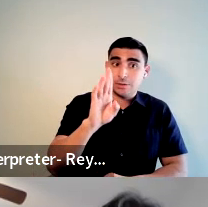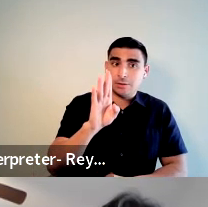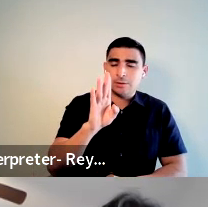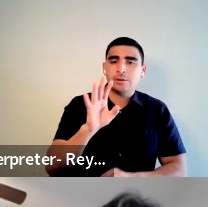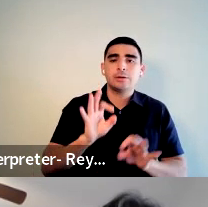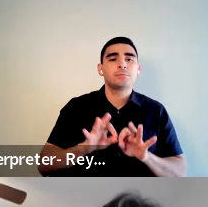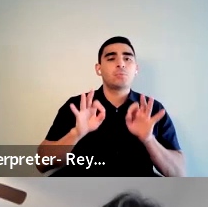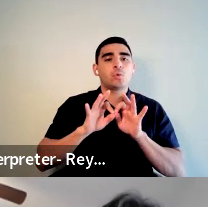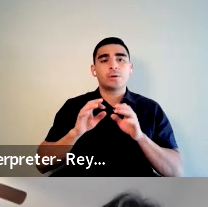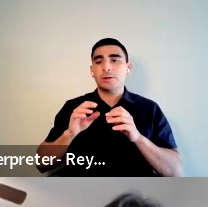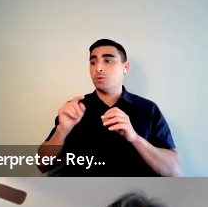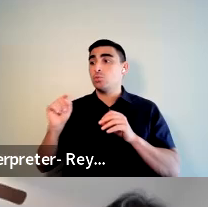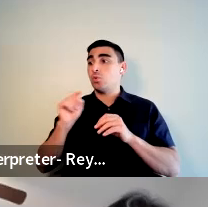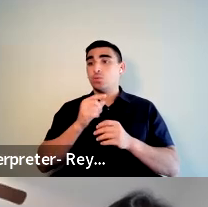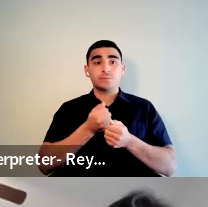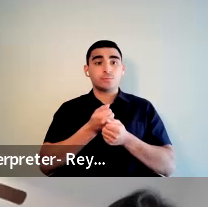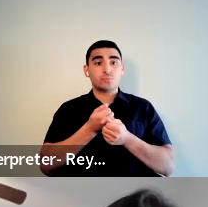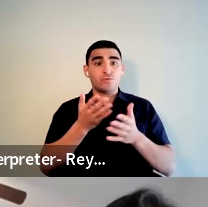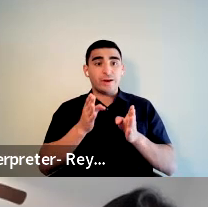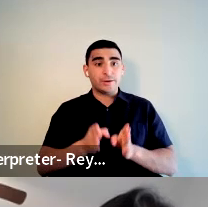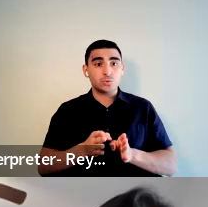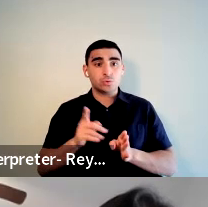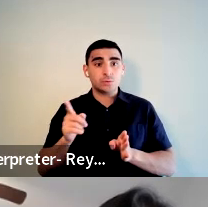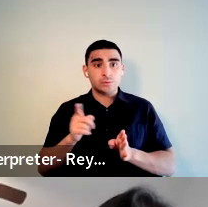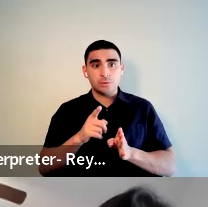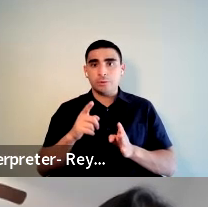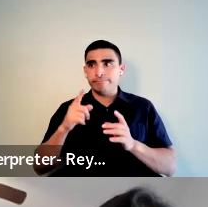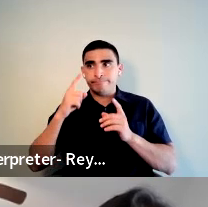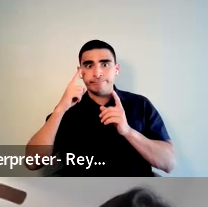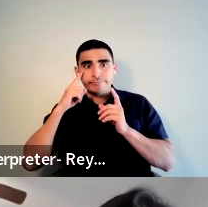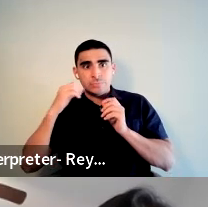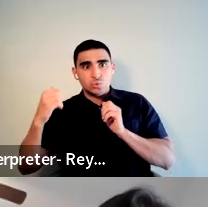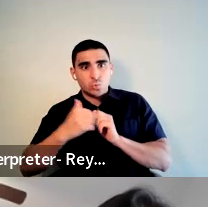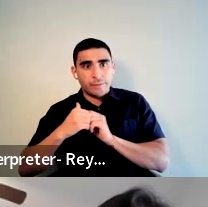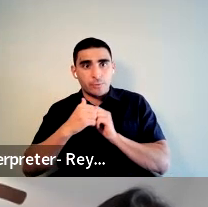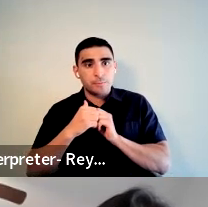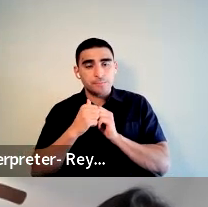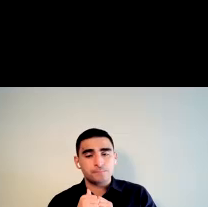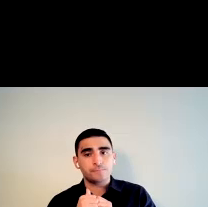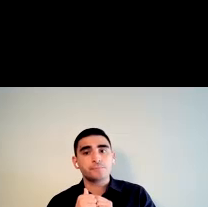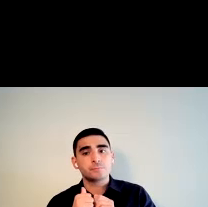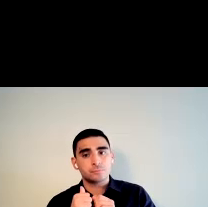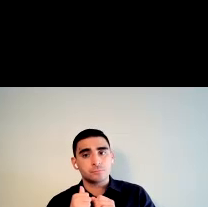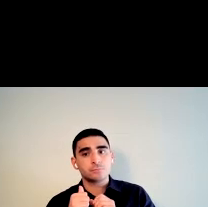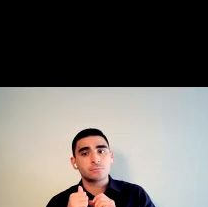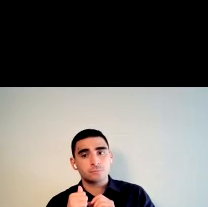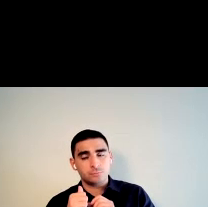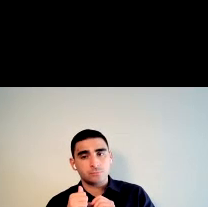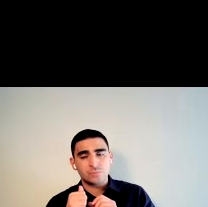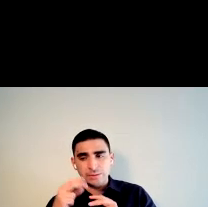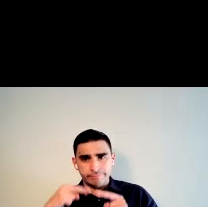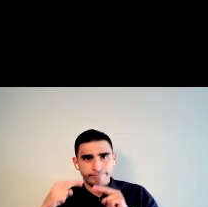all the providers really coming together and looking at what we're already doing, and then how can we kind